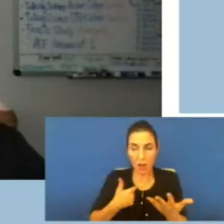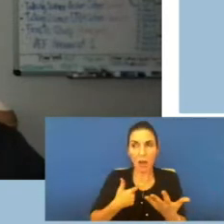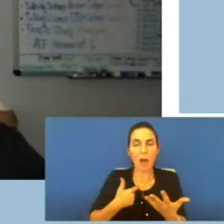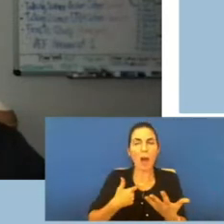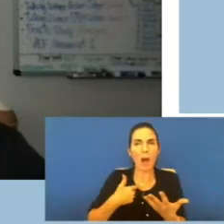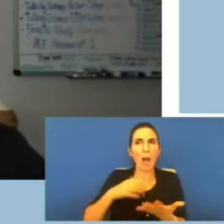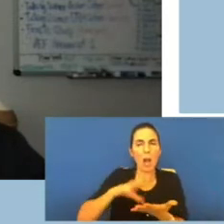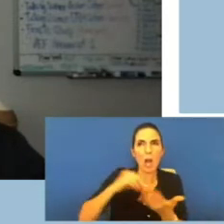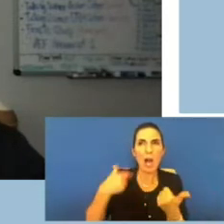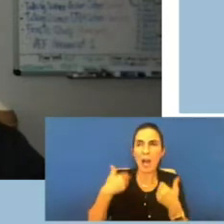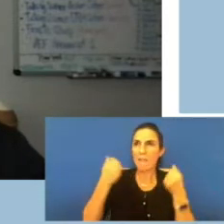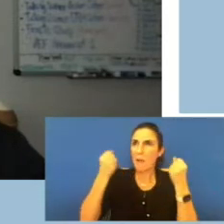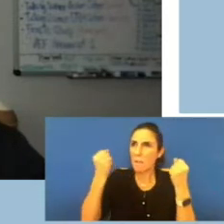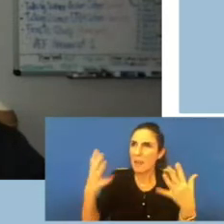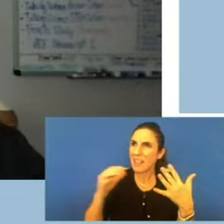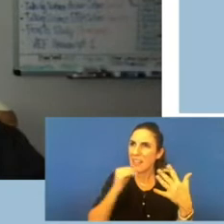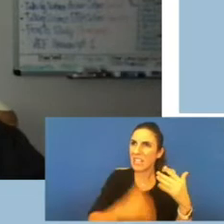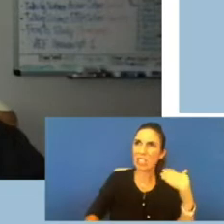embedded in our systems.